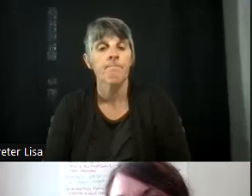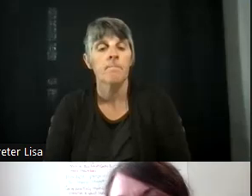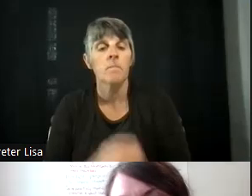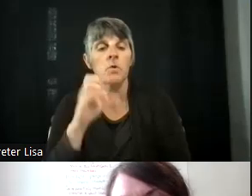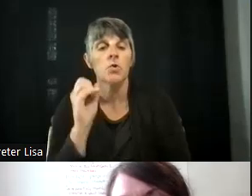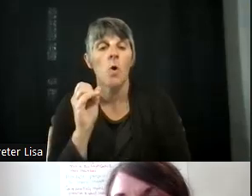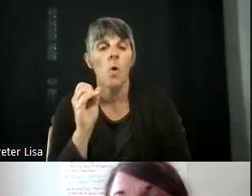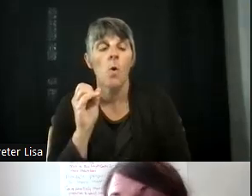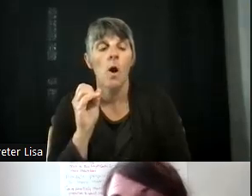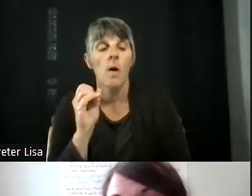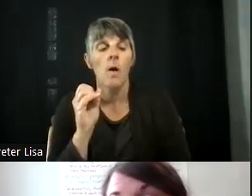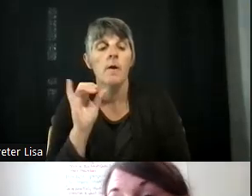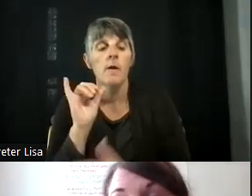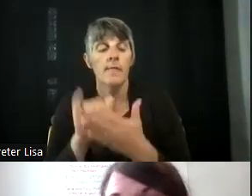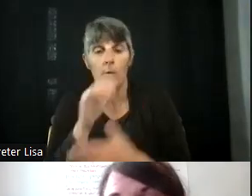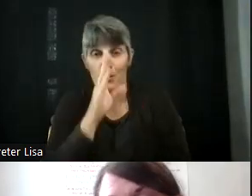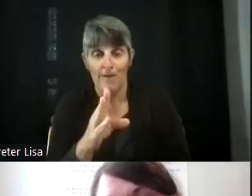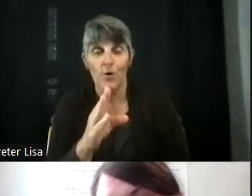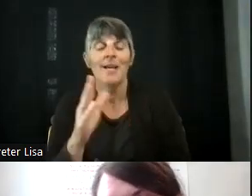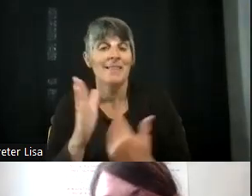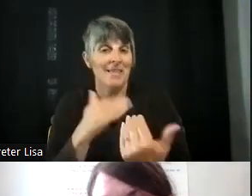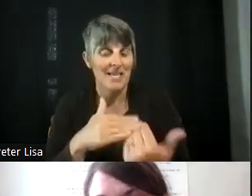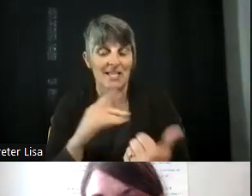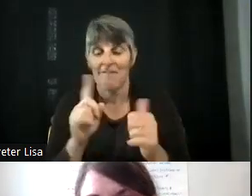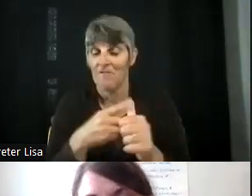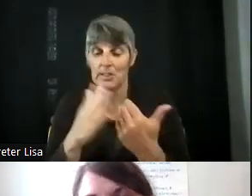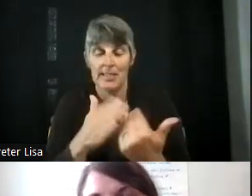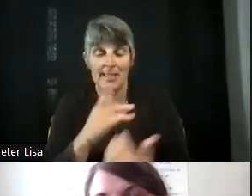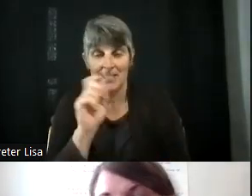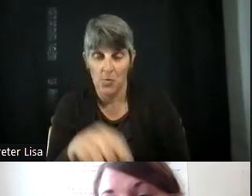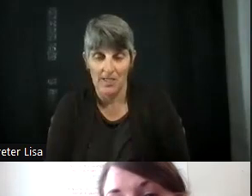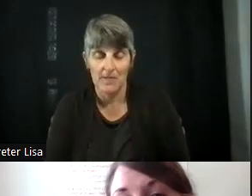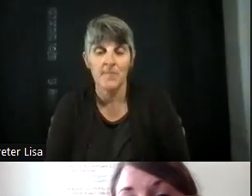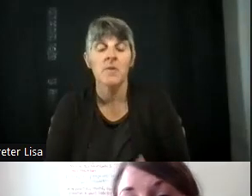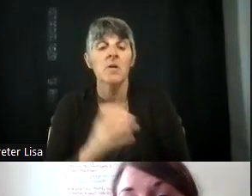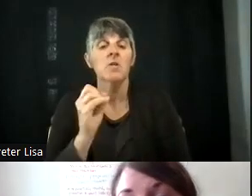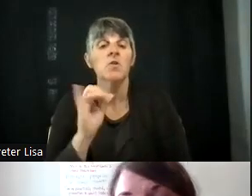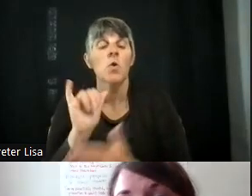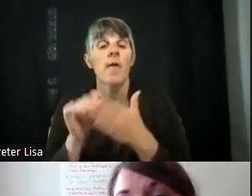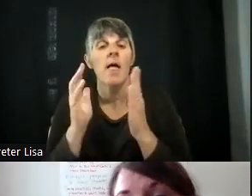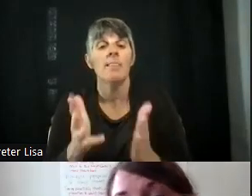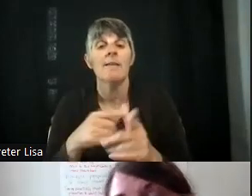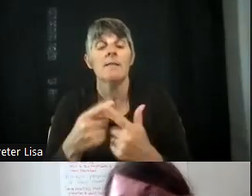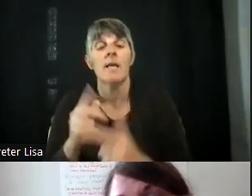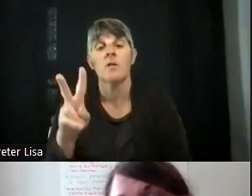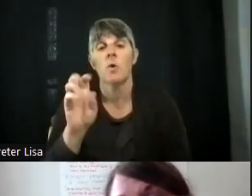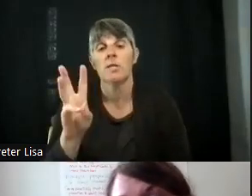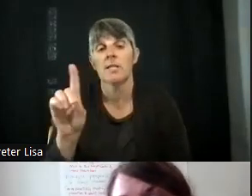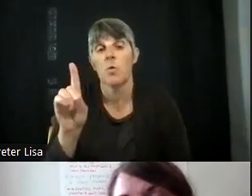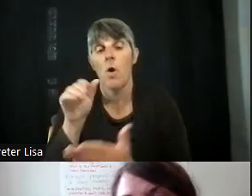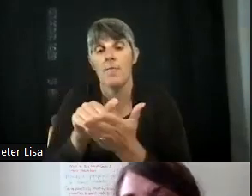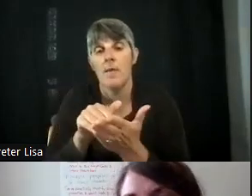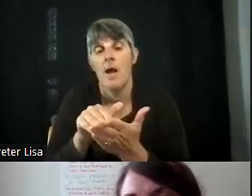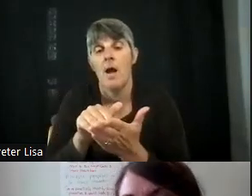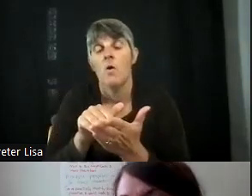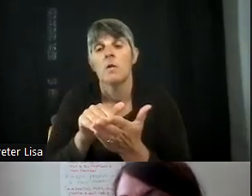So that was a straightforward, the first easy question. So that leaves then